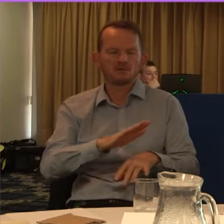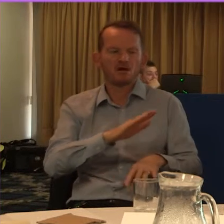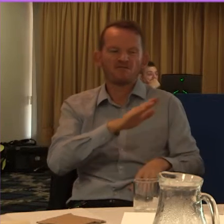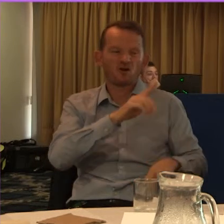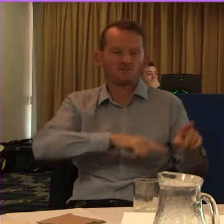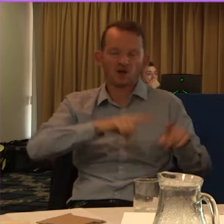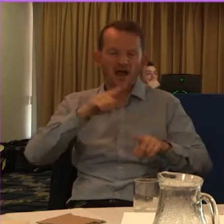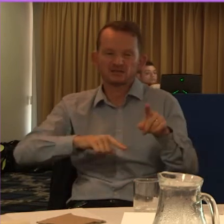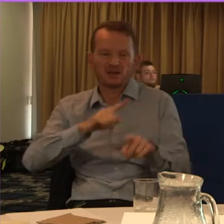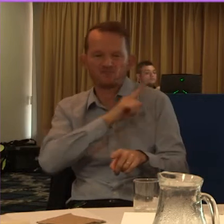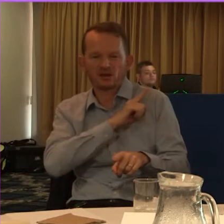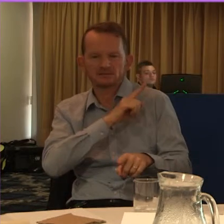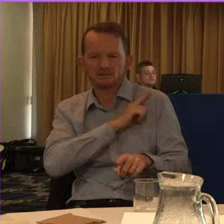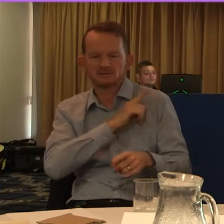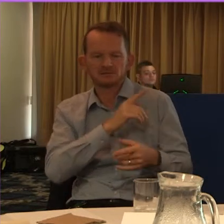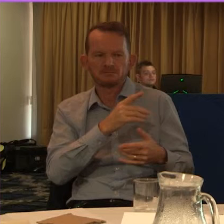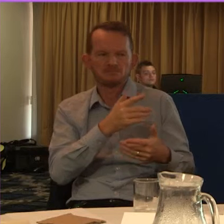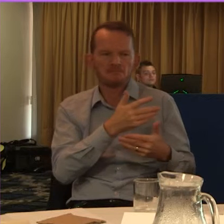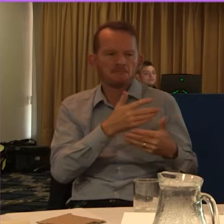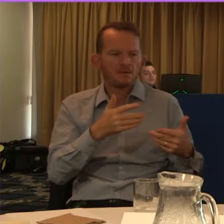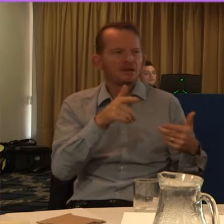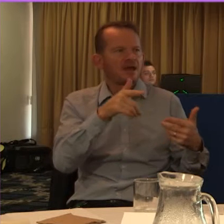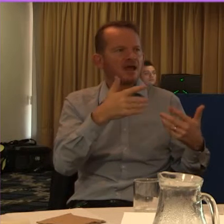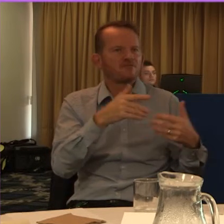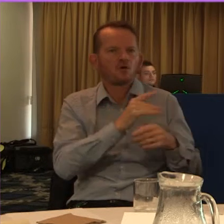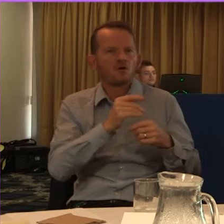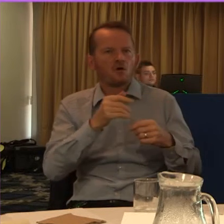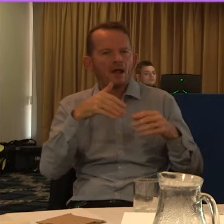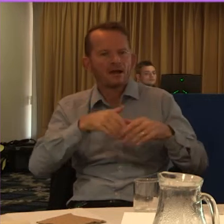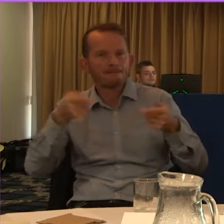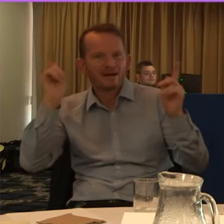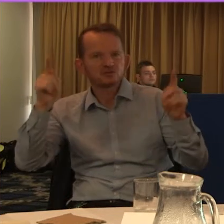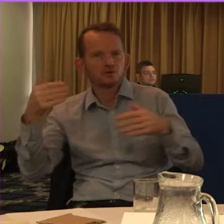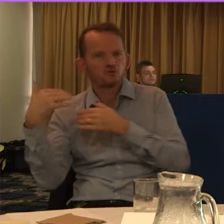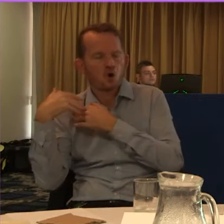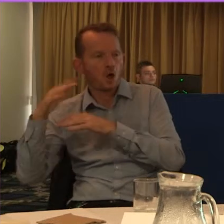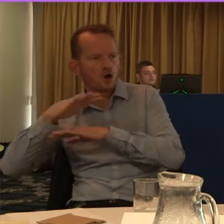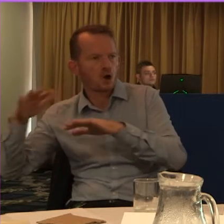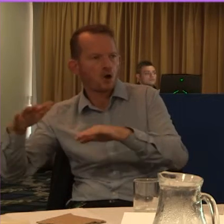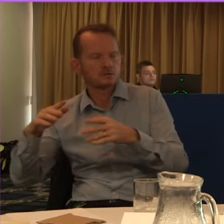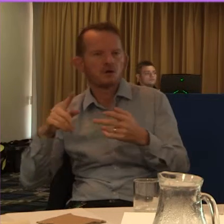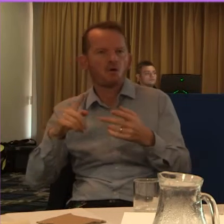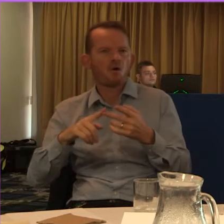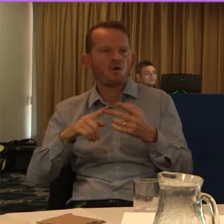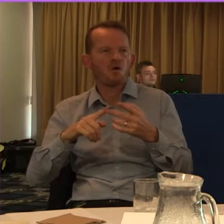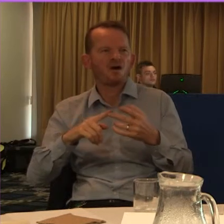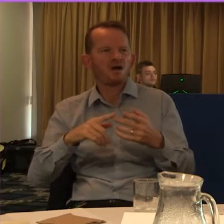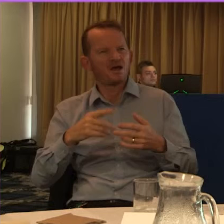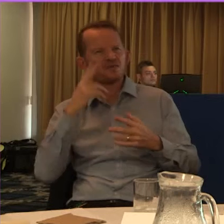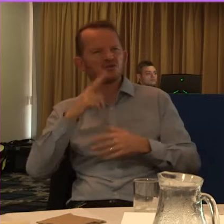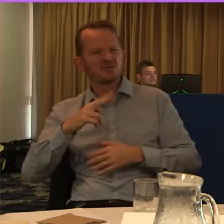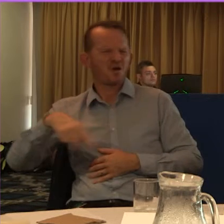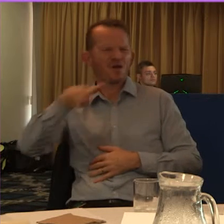could be for a variety of reasons, including whether people are in management roles or not, and a perception of, well, you know all that